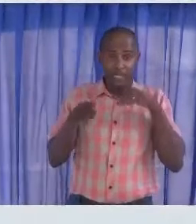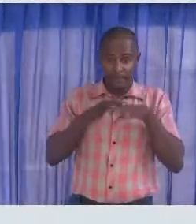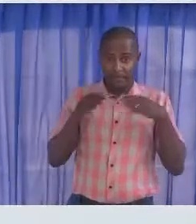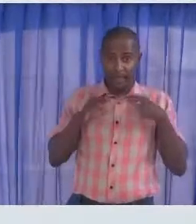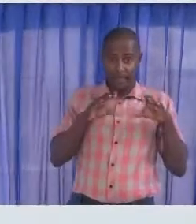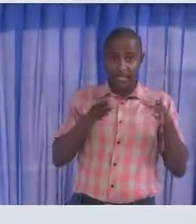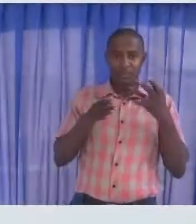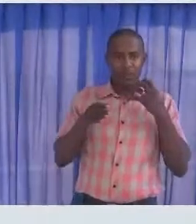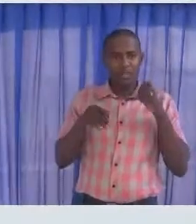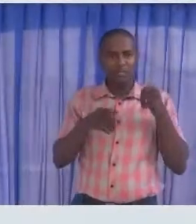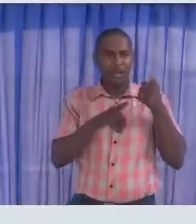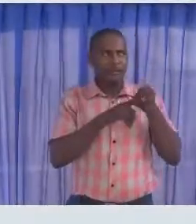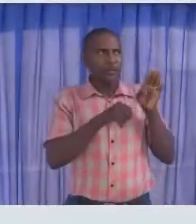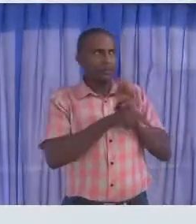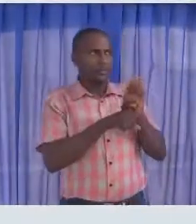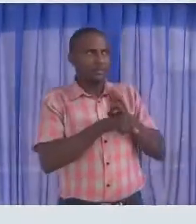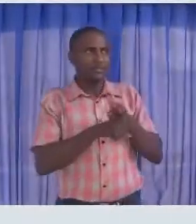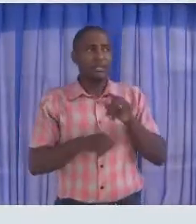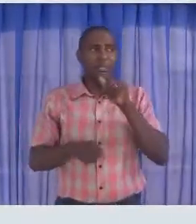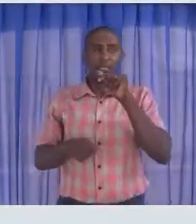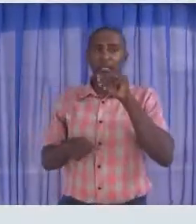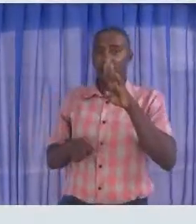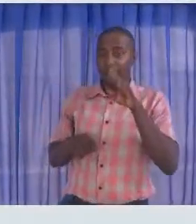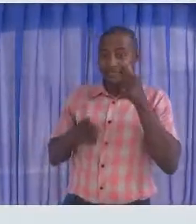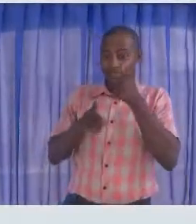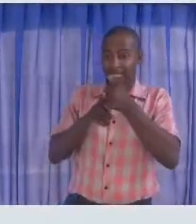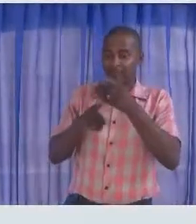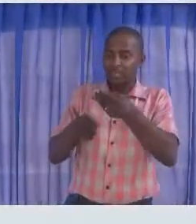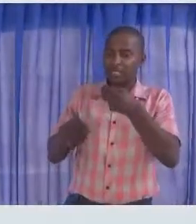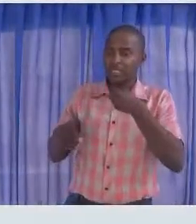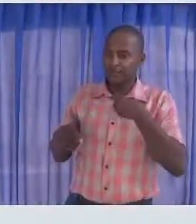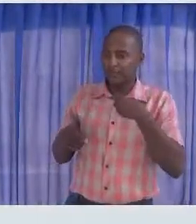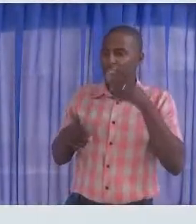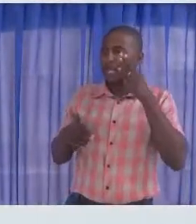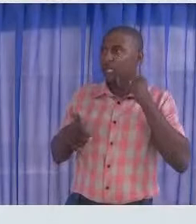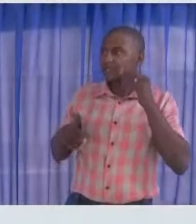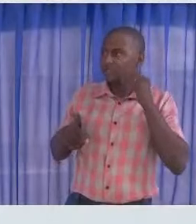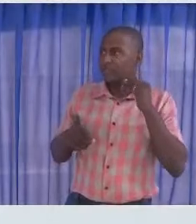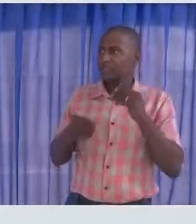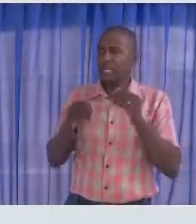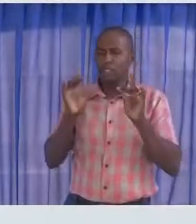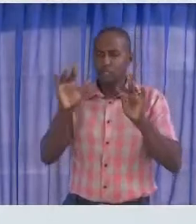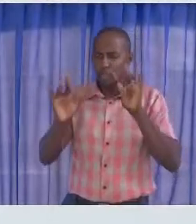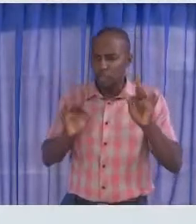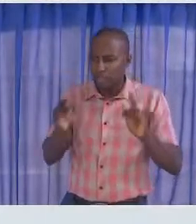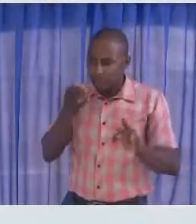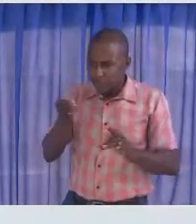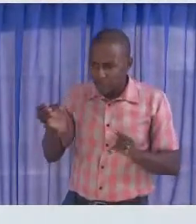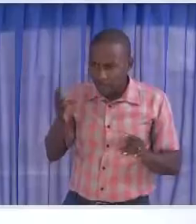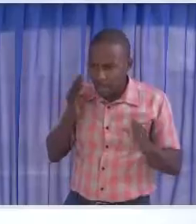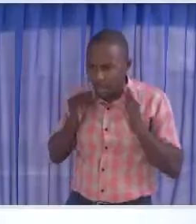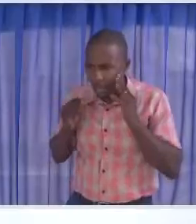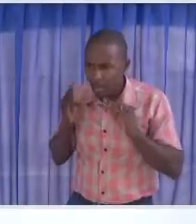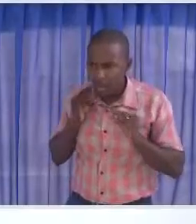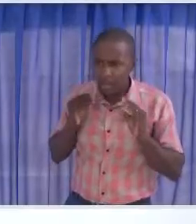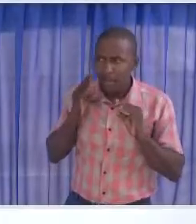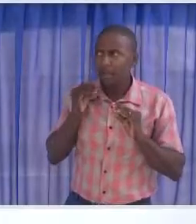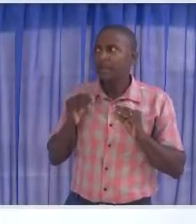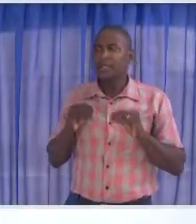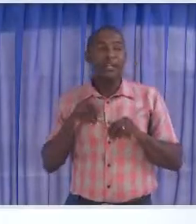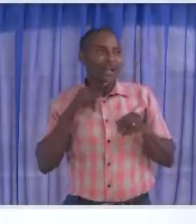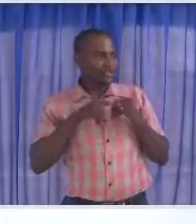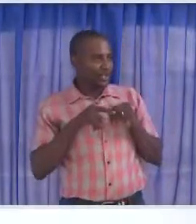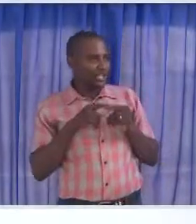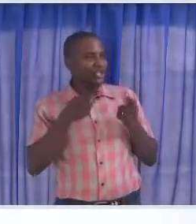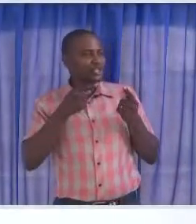entrepreneur, and the lab itself will actually give us the experience and the hands-on equipments that are there to actually get into it.